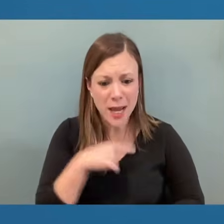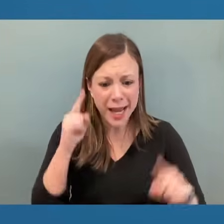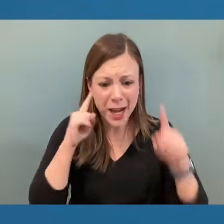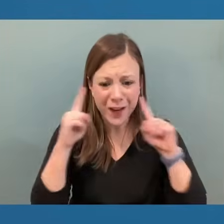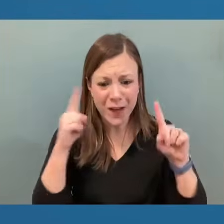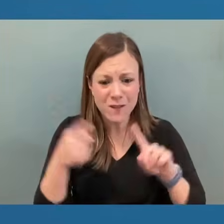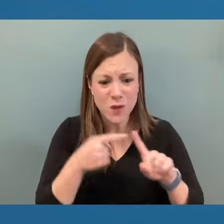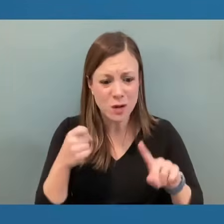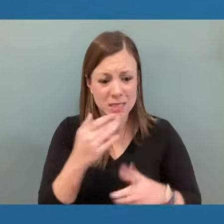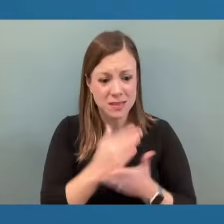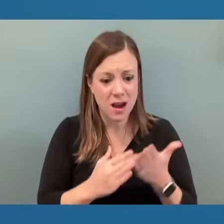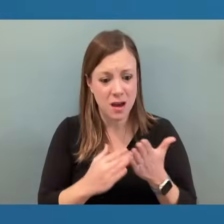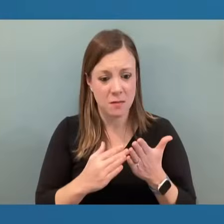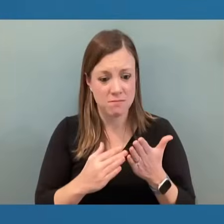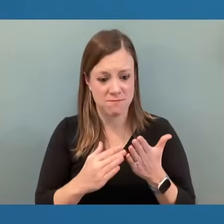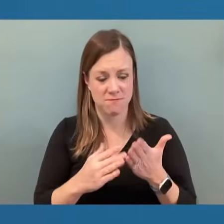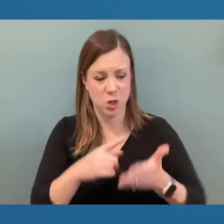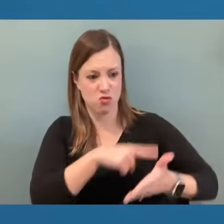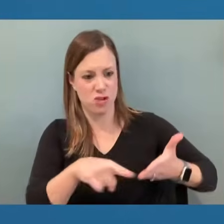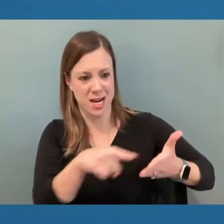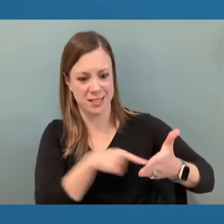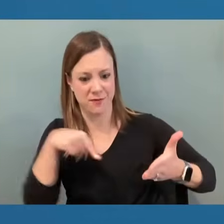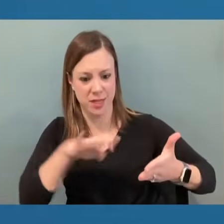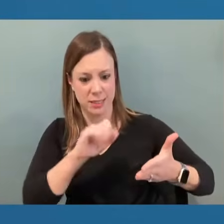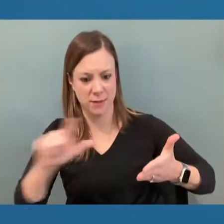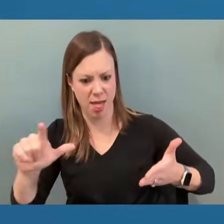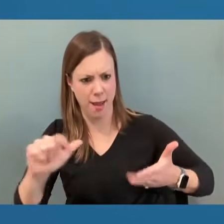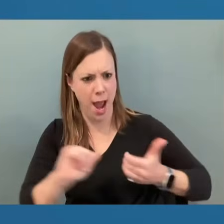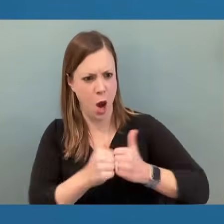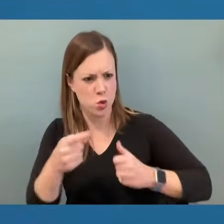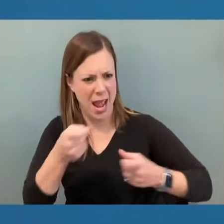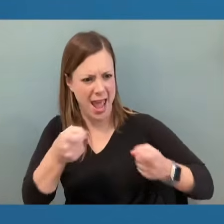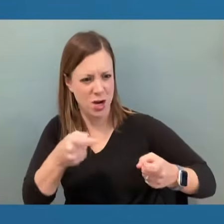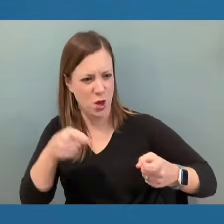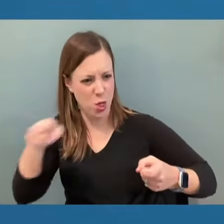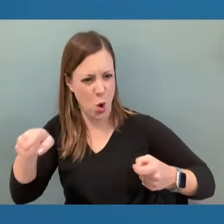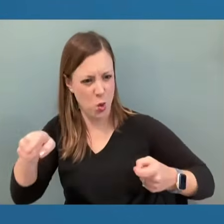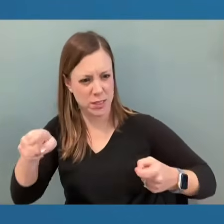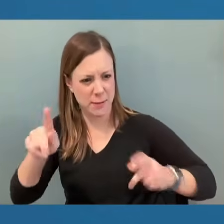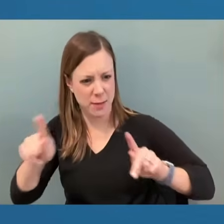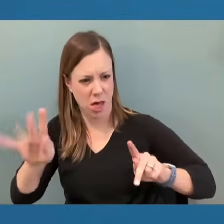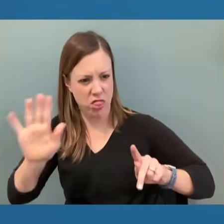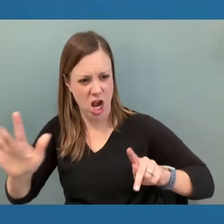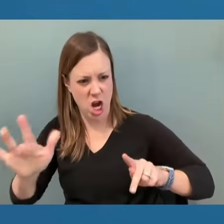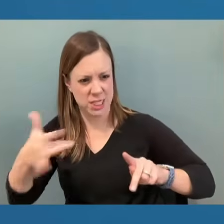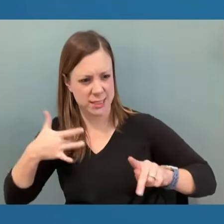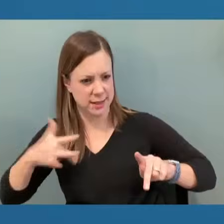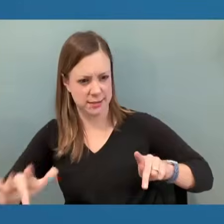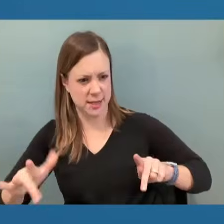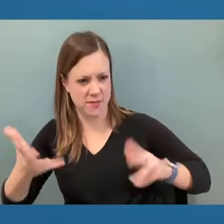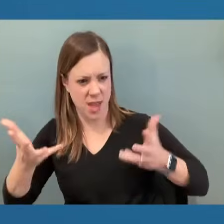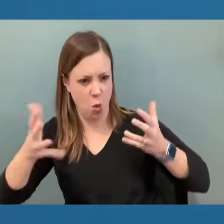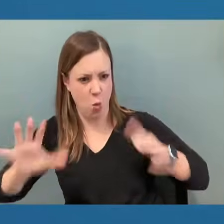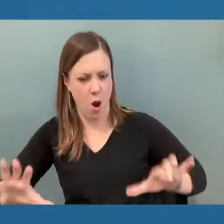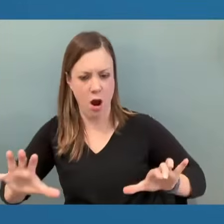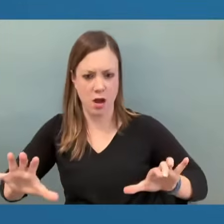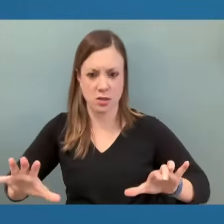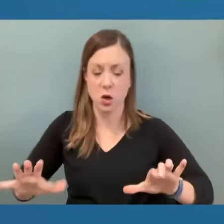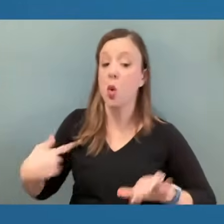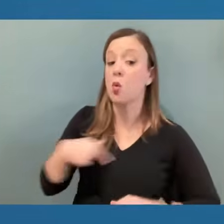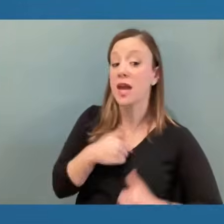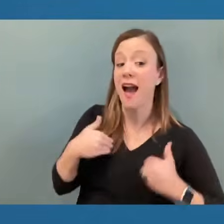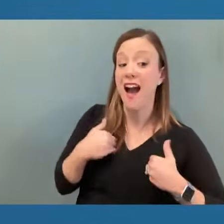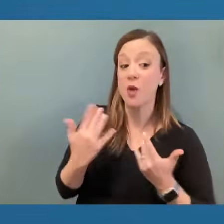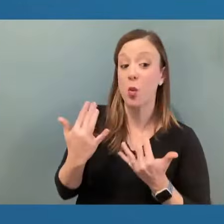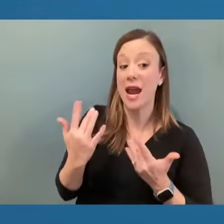handle that sensitivity? What if that 6-month time period isn't correct? How do you approach that? Well, that's why we also have a waiting period in